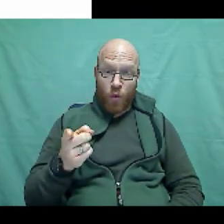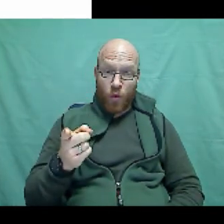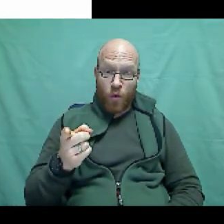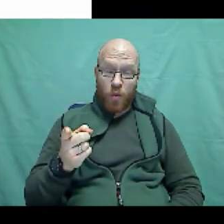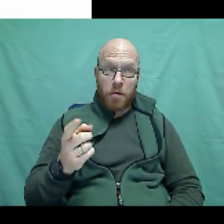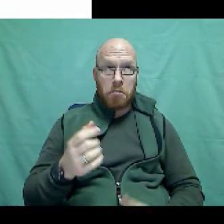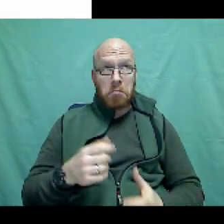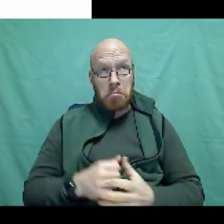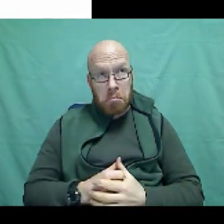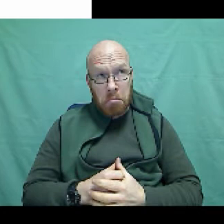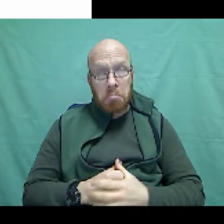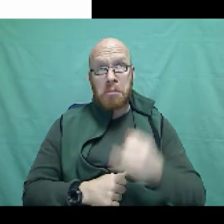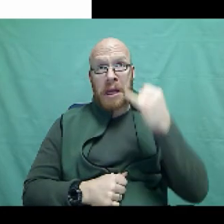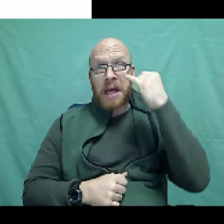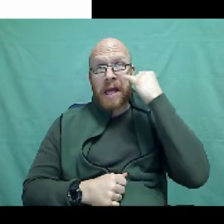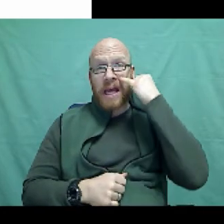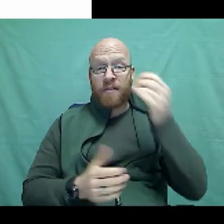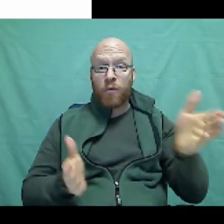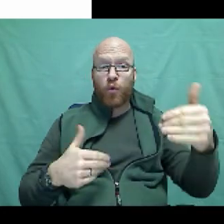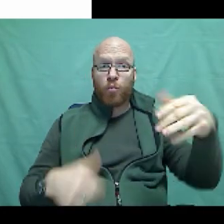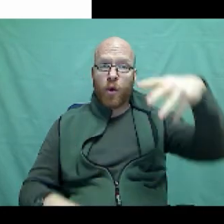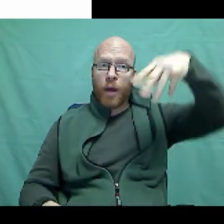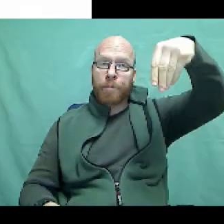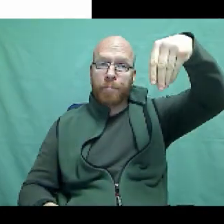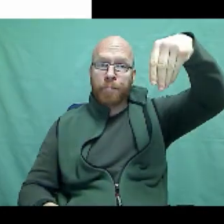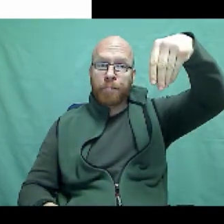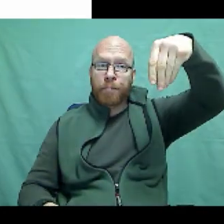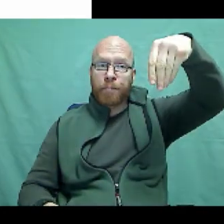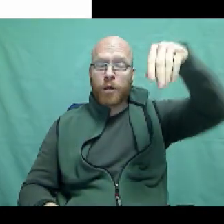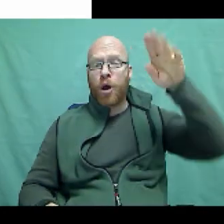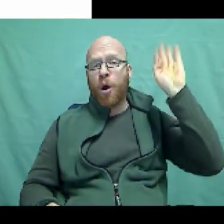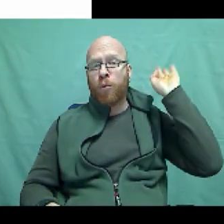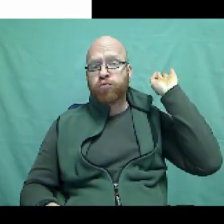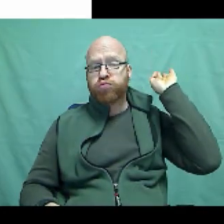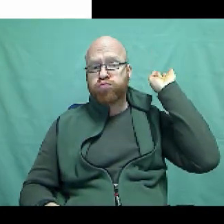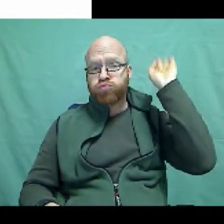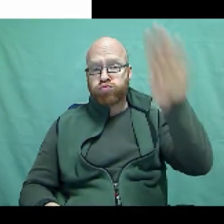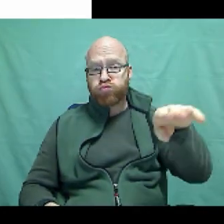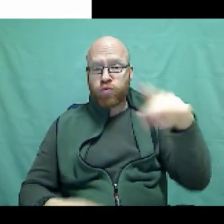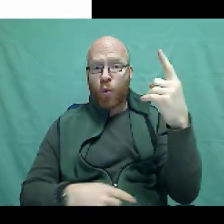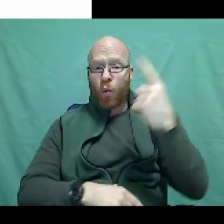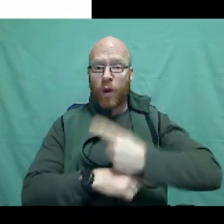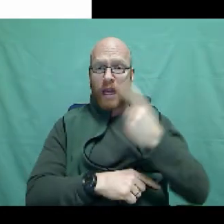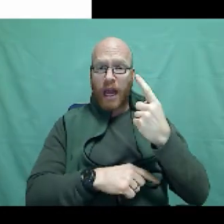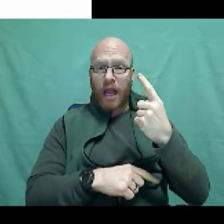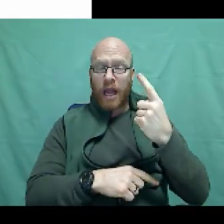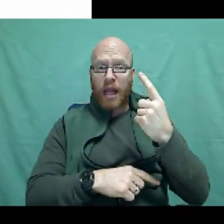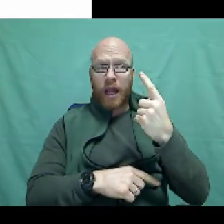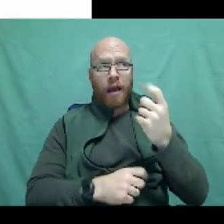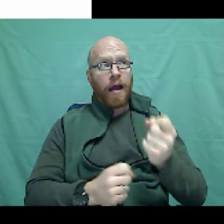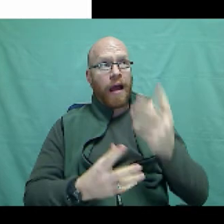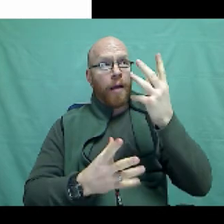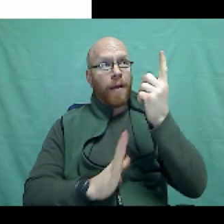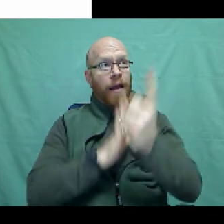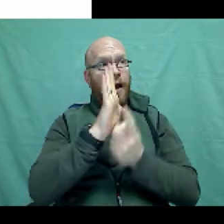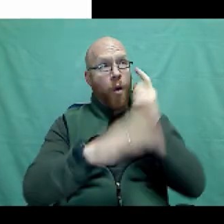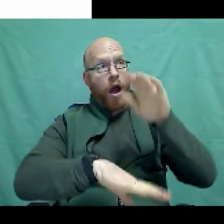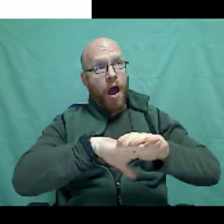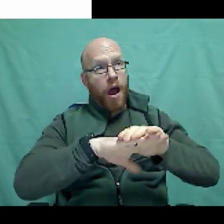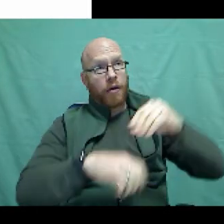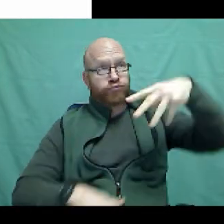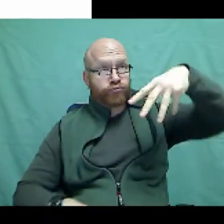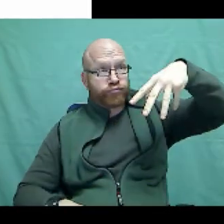Could you have 0 hours? Maybe a room has been left dark for a day or a